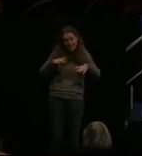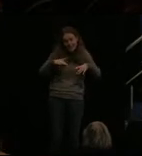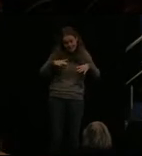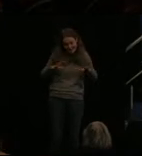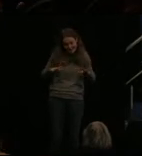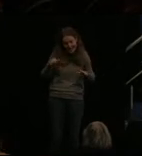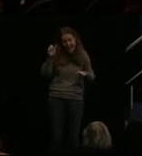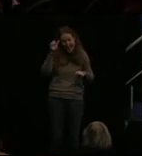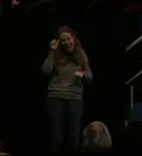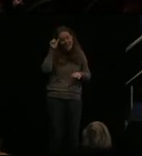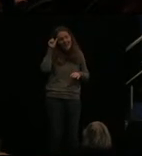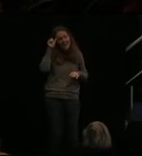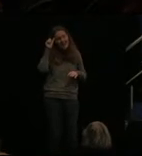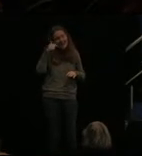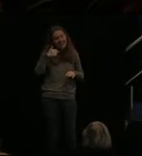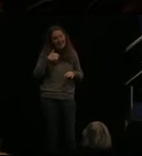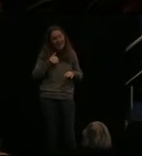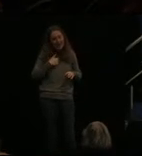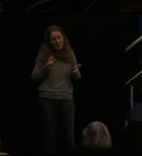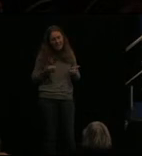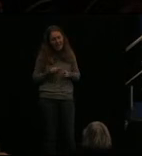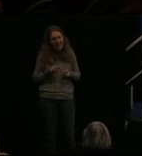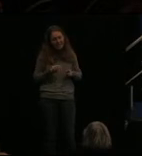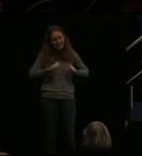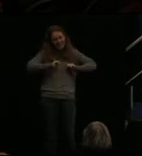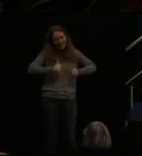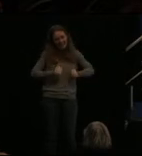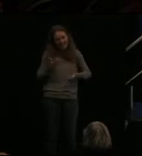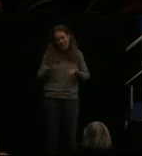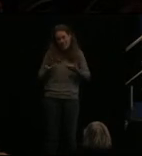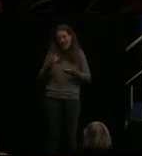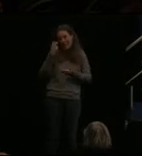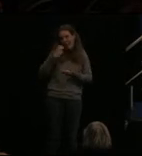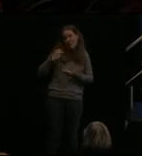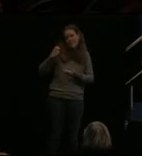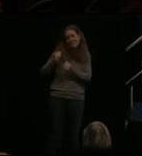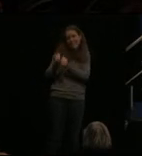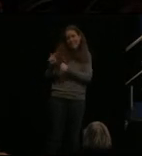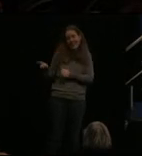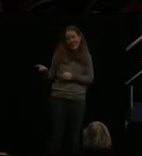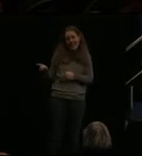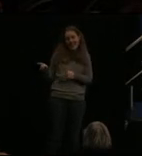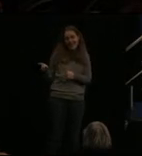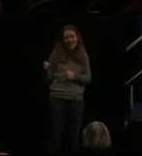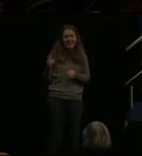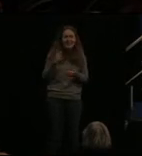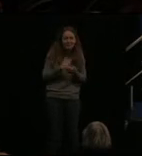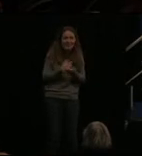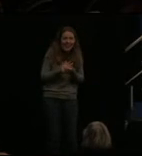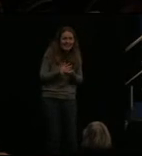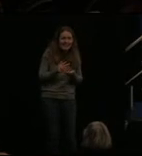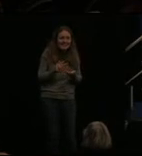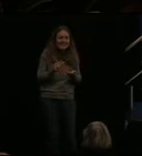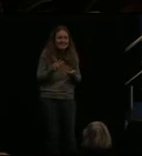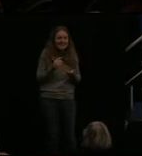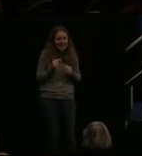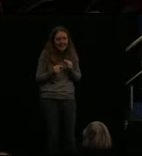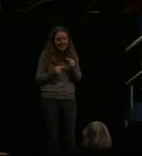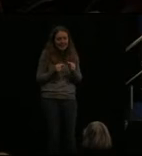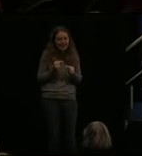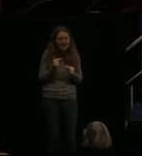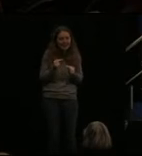And I knew that I was less fit than my older brother. And in reality, I, little by little,